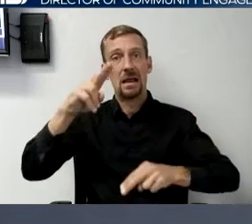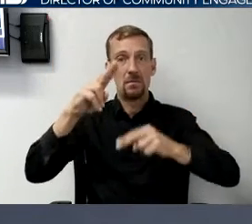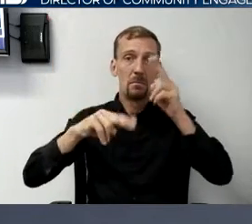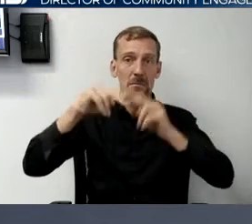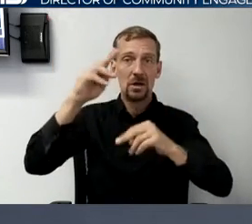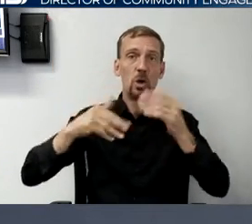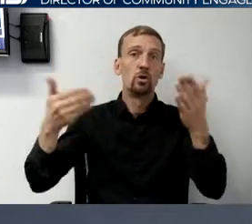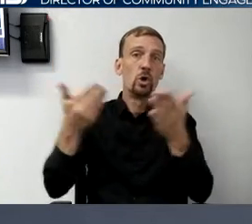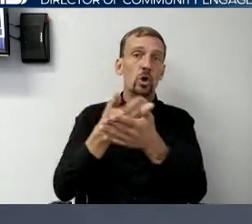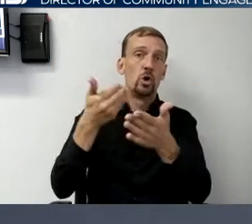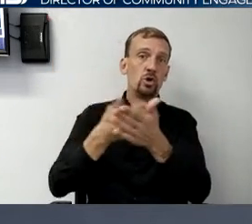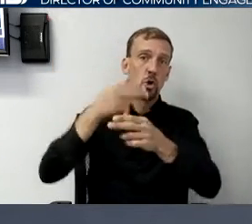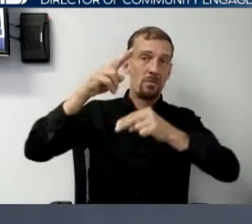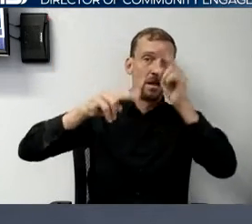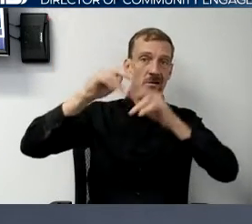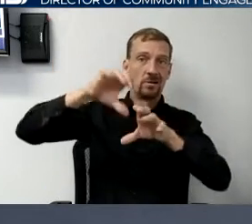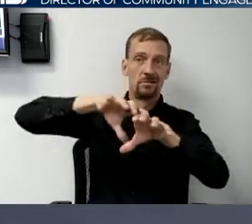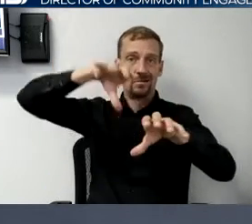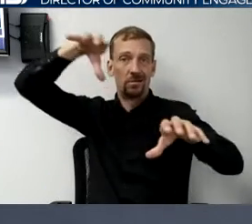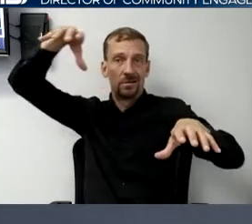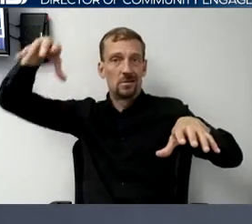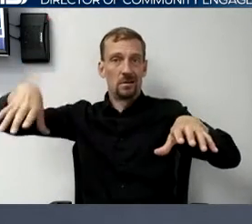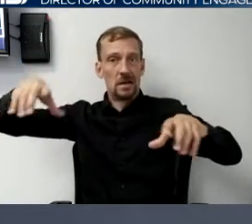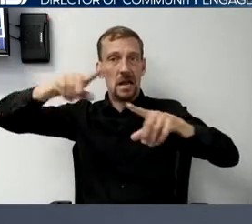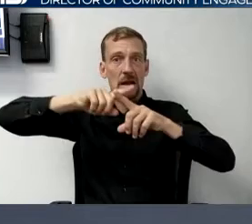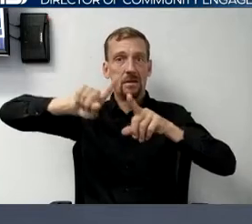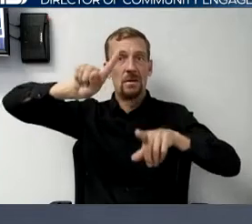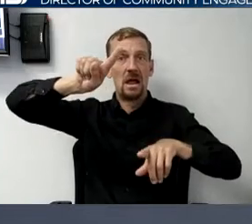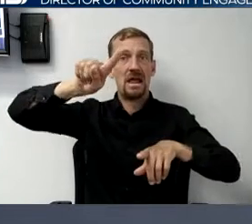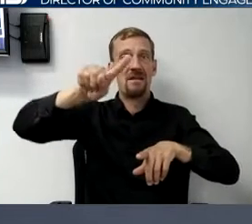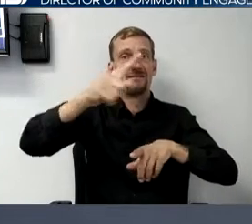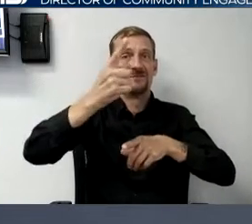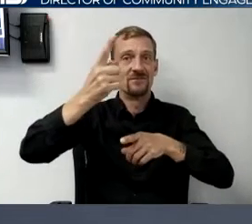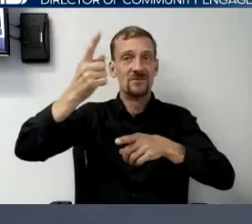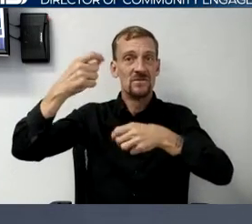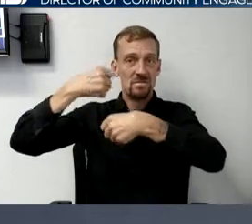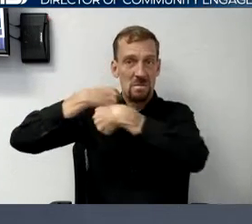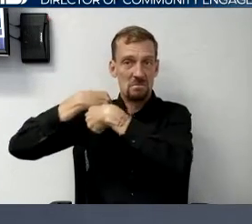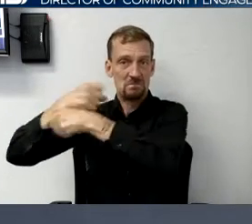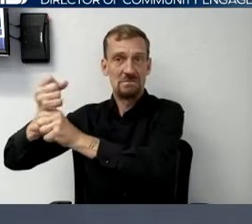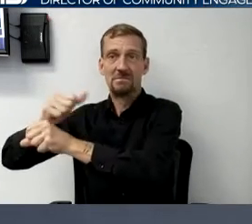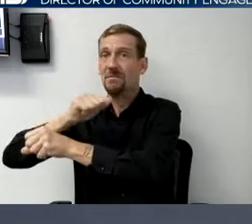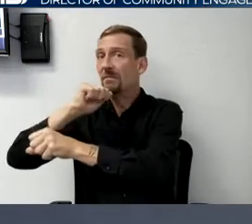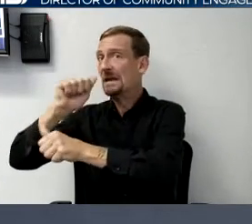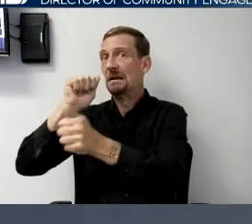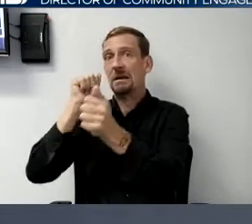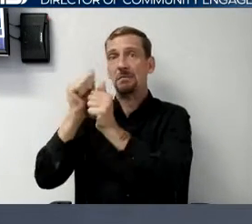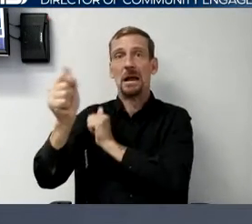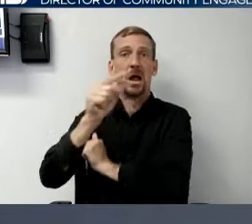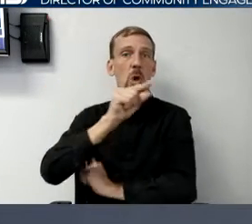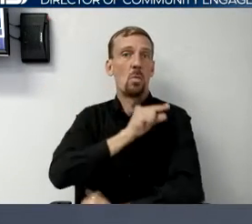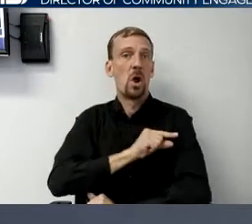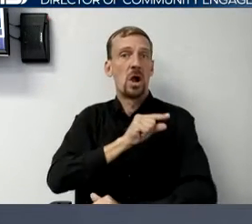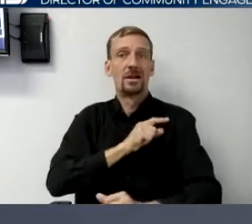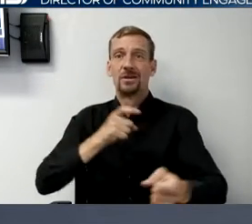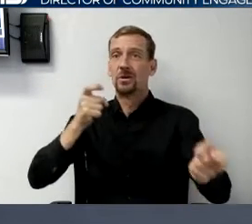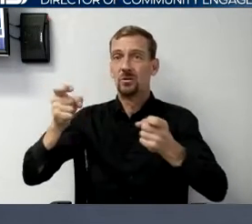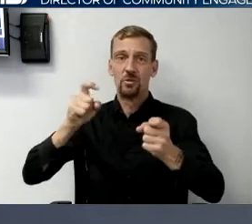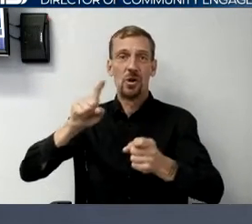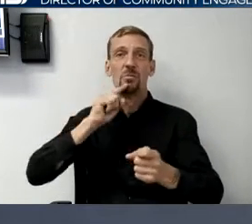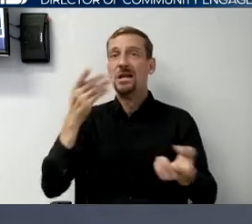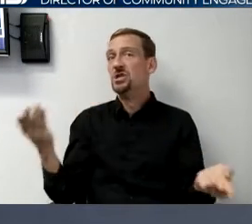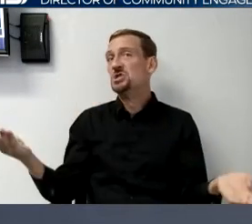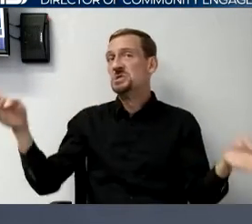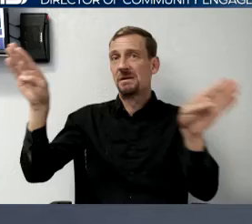plant or expanded their plant, but unfortunately their first lot that they ran didn't pass quality control, and so it kind of shut them back